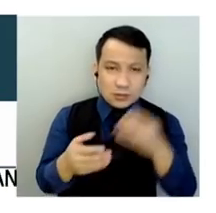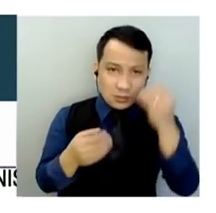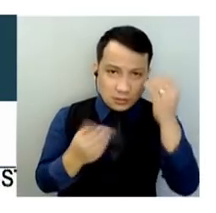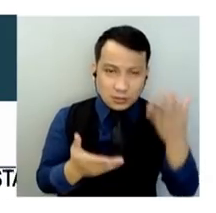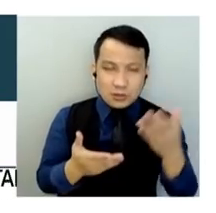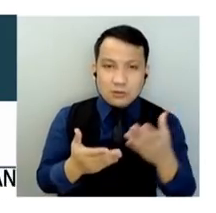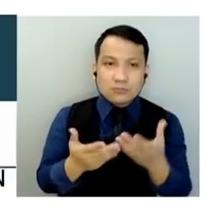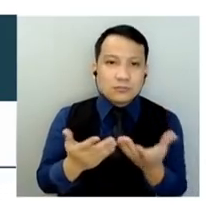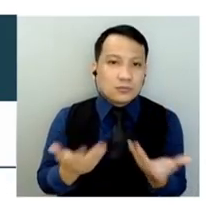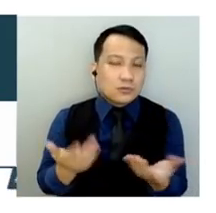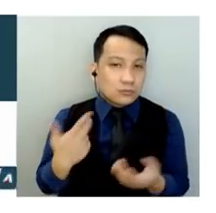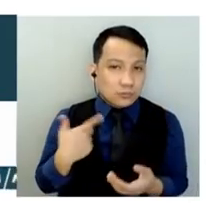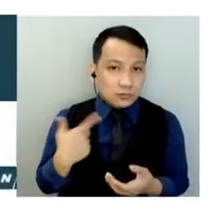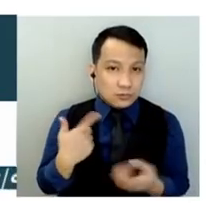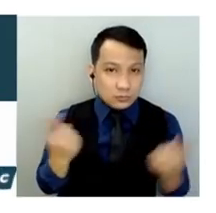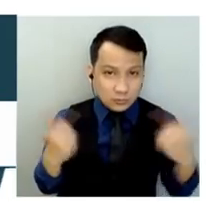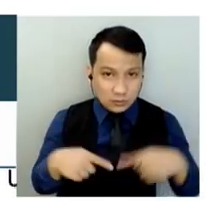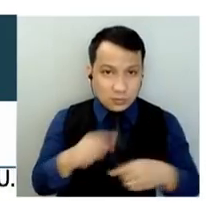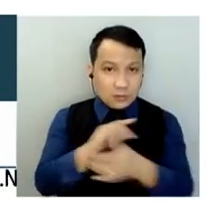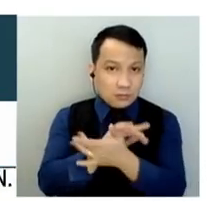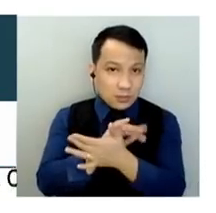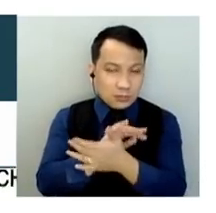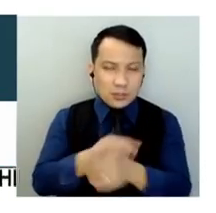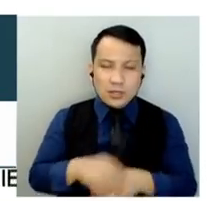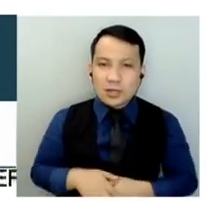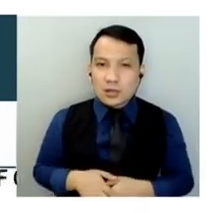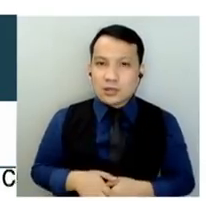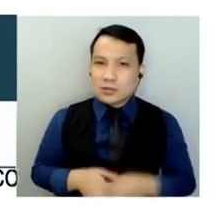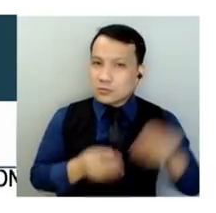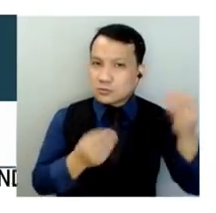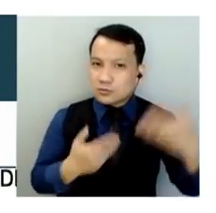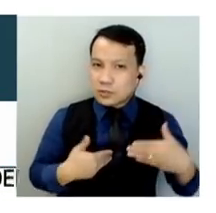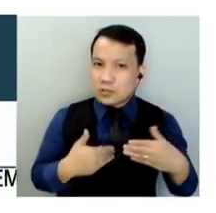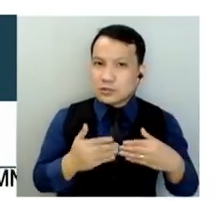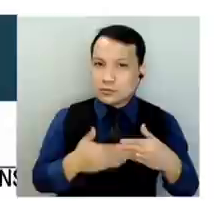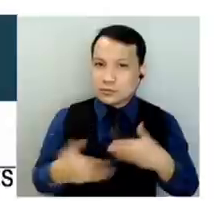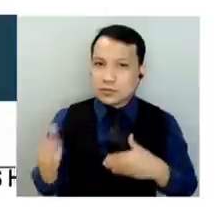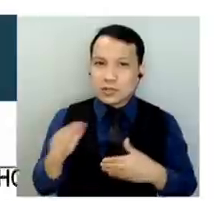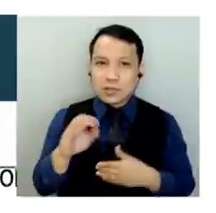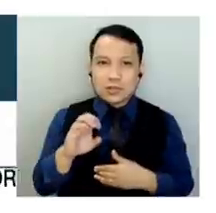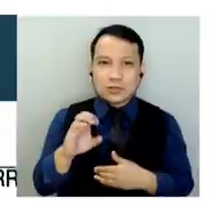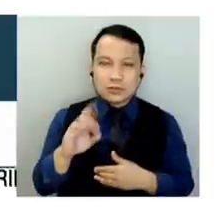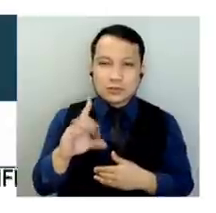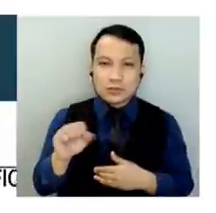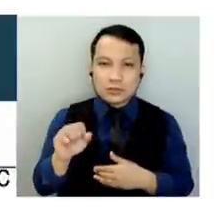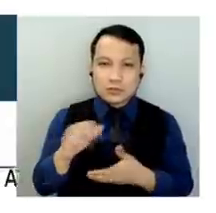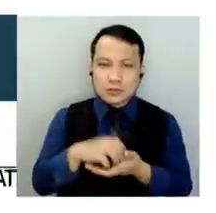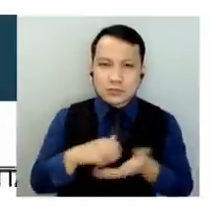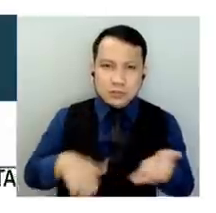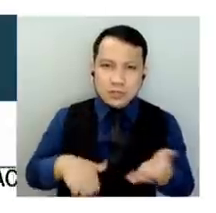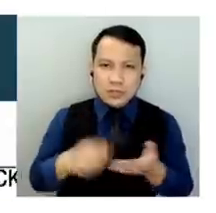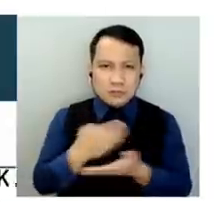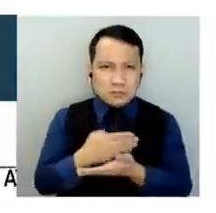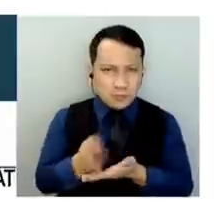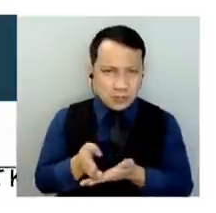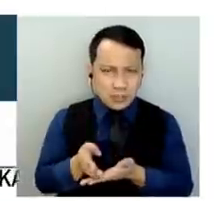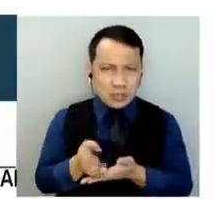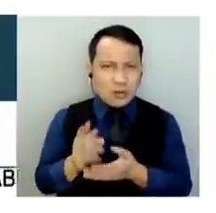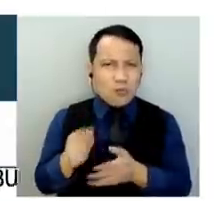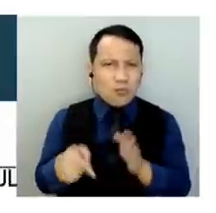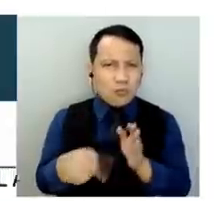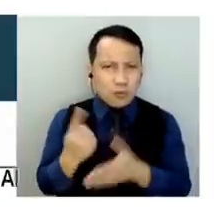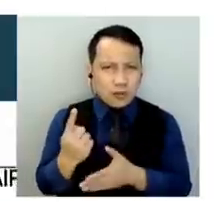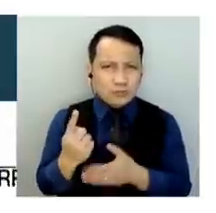learner currently during the pandemic. The education getting a huge chunk of the budget. Once you